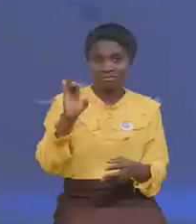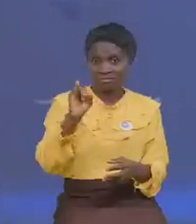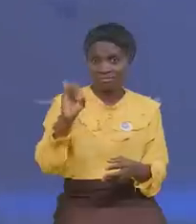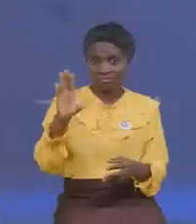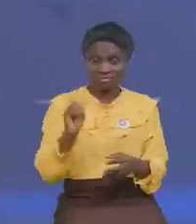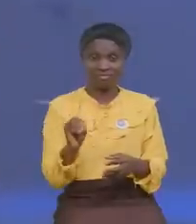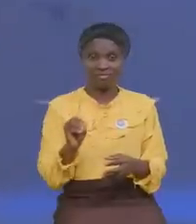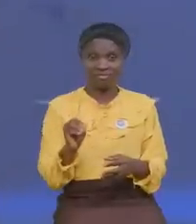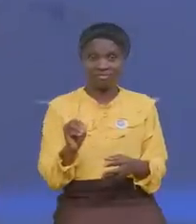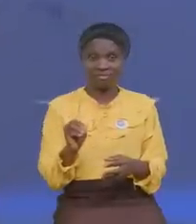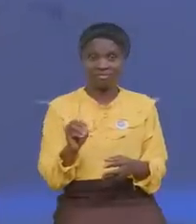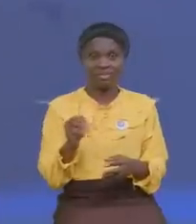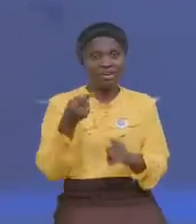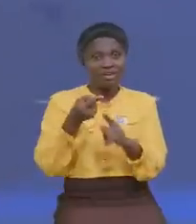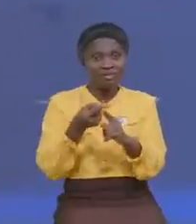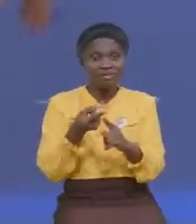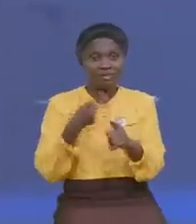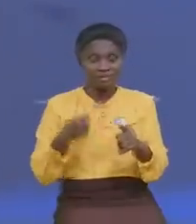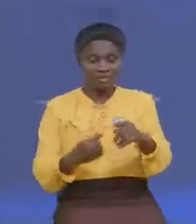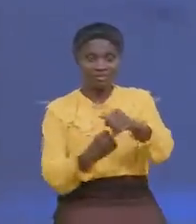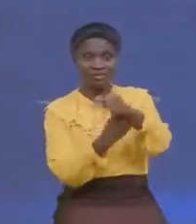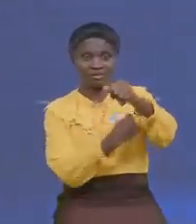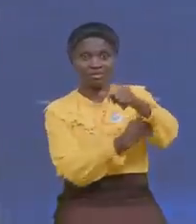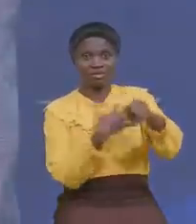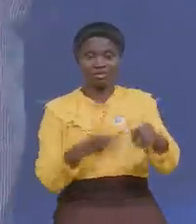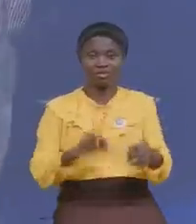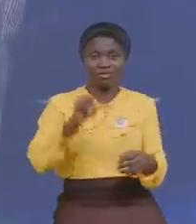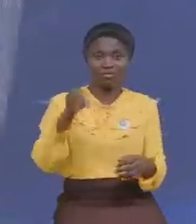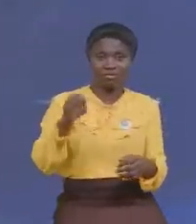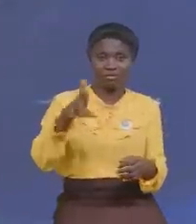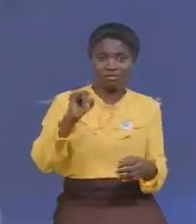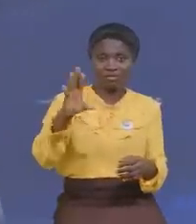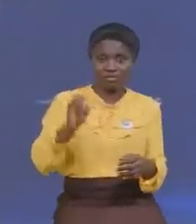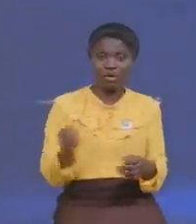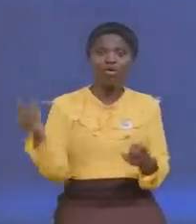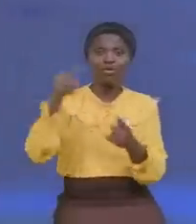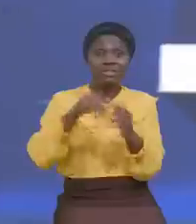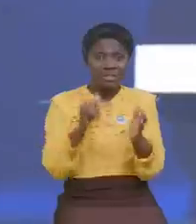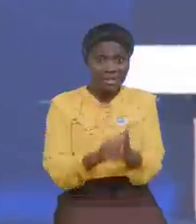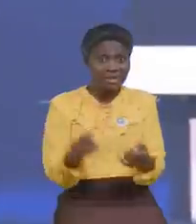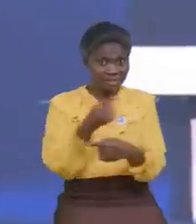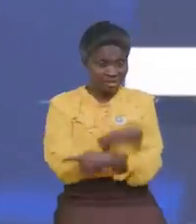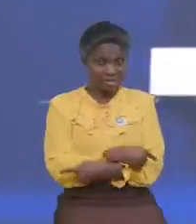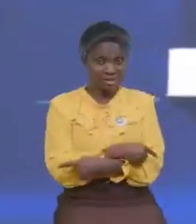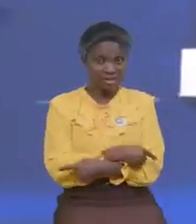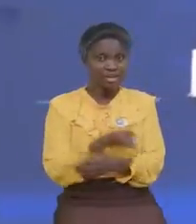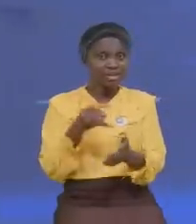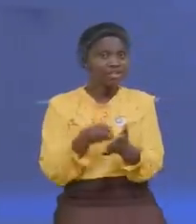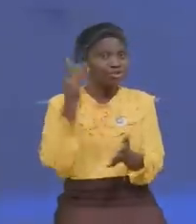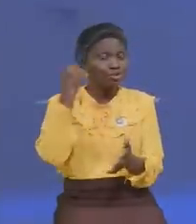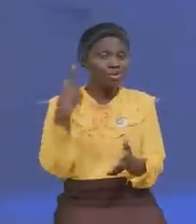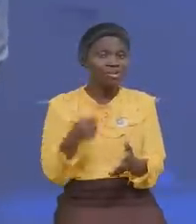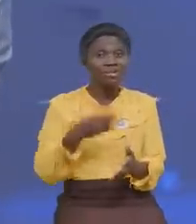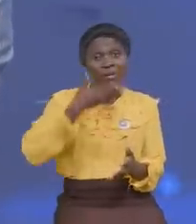from the foundation of Jericho until that very day. It was the best day